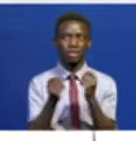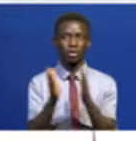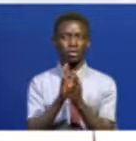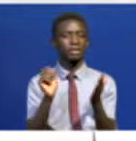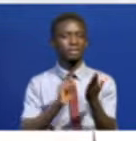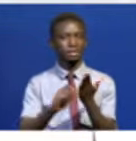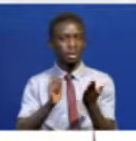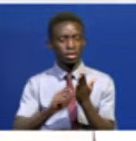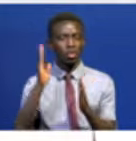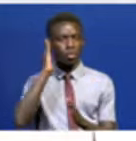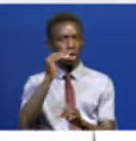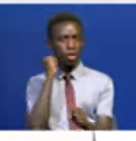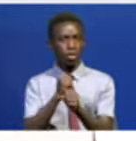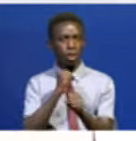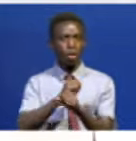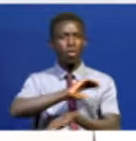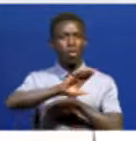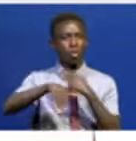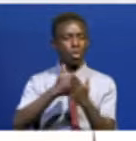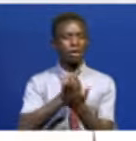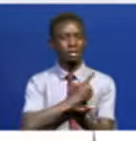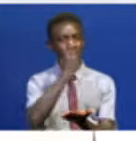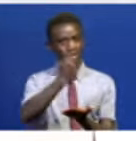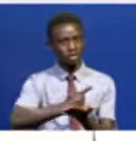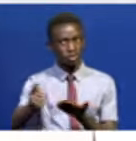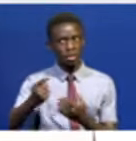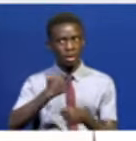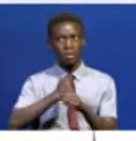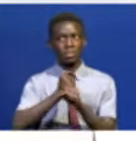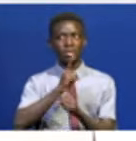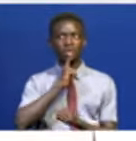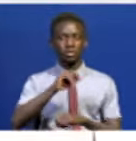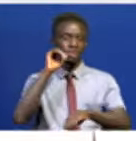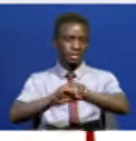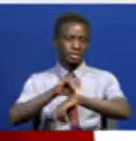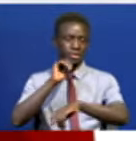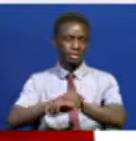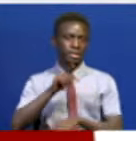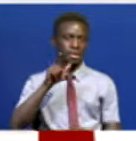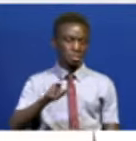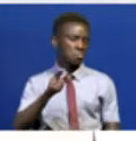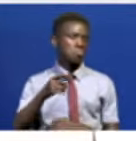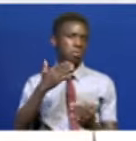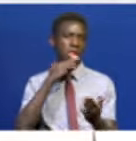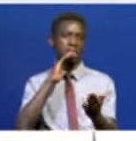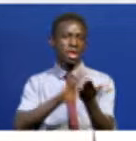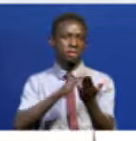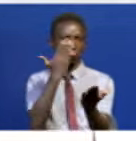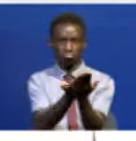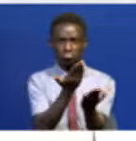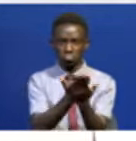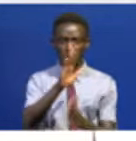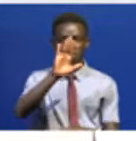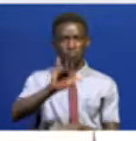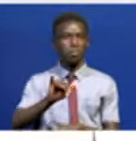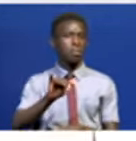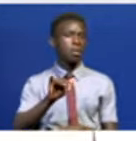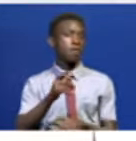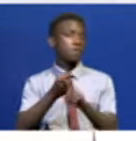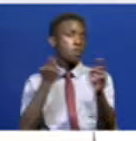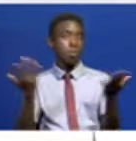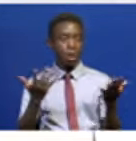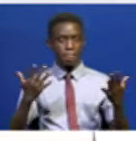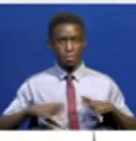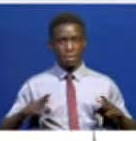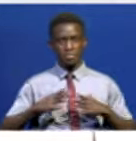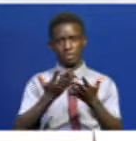be working the whole of next week to allow them time to receive this memoranda from the members of the public, as they also